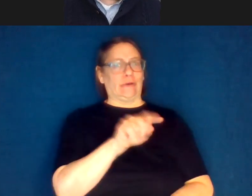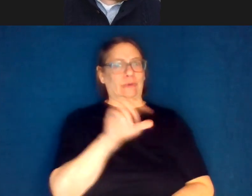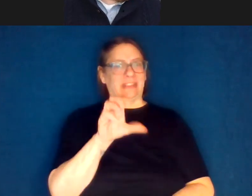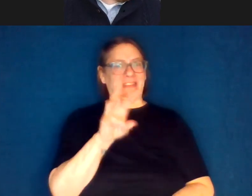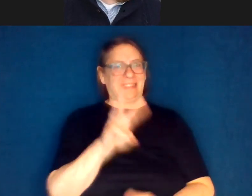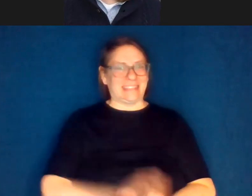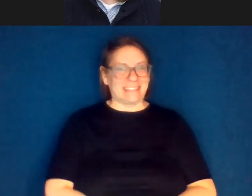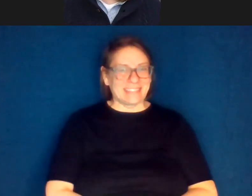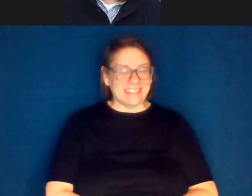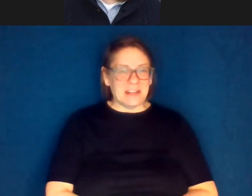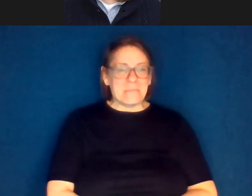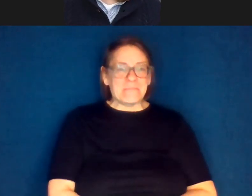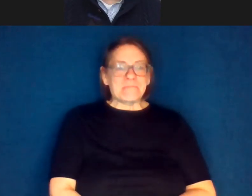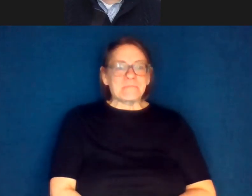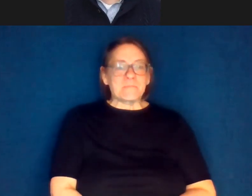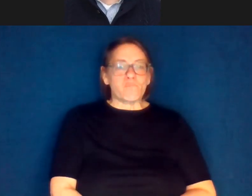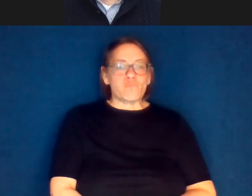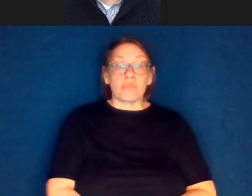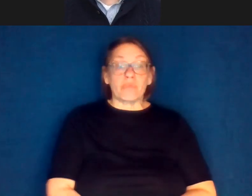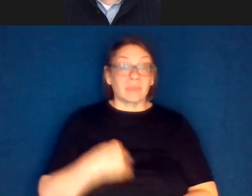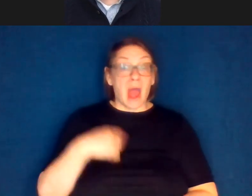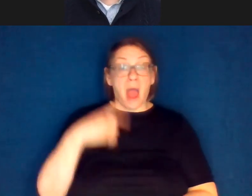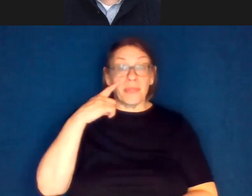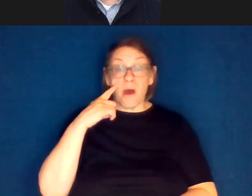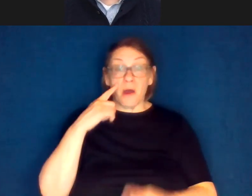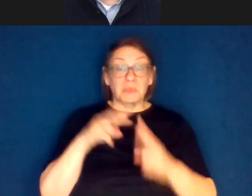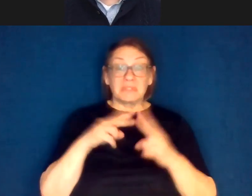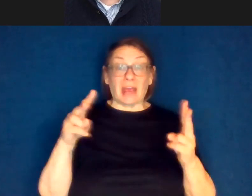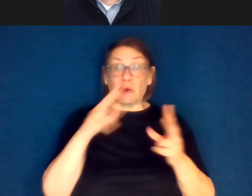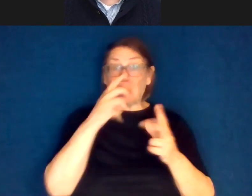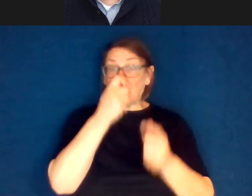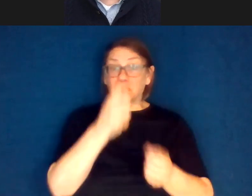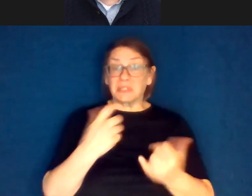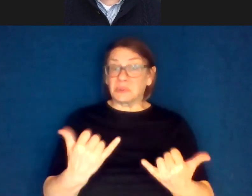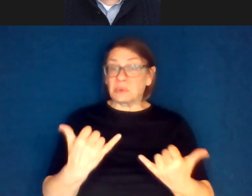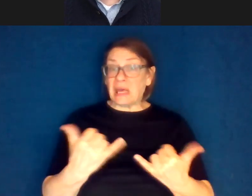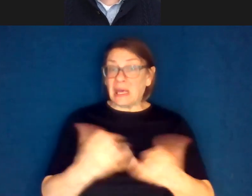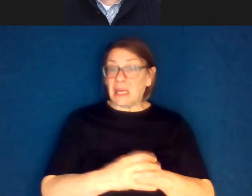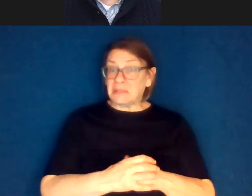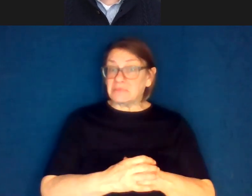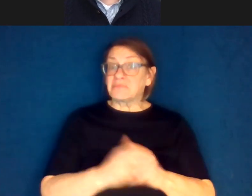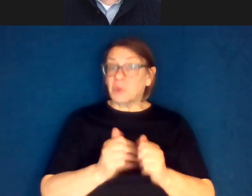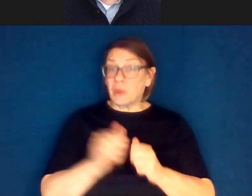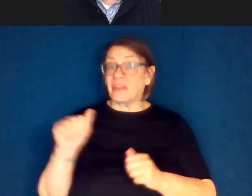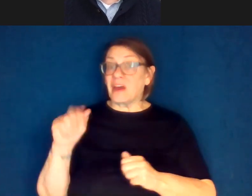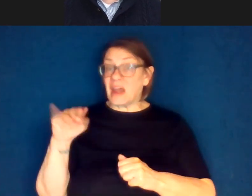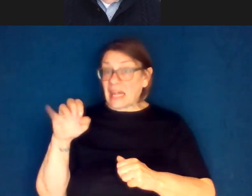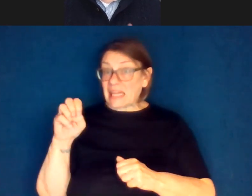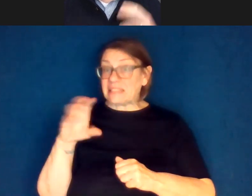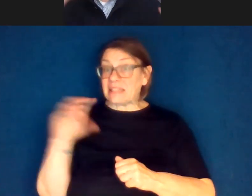team. Yeah, I thought it was very insightful today with Anis and Lisa